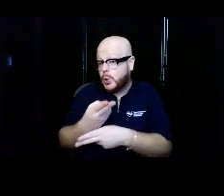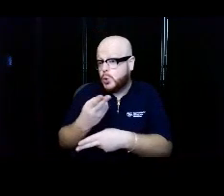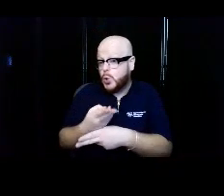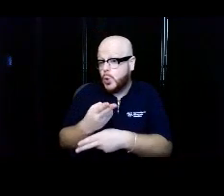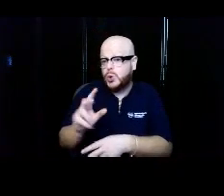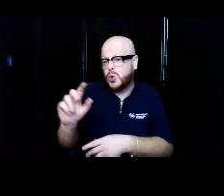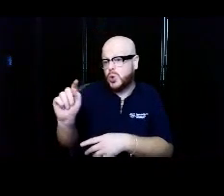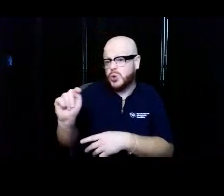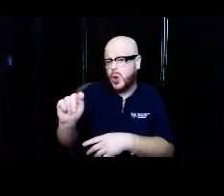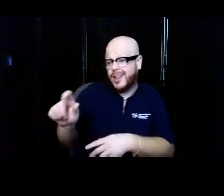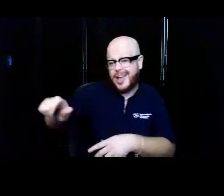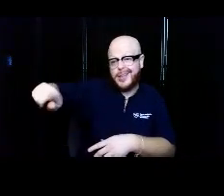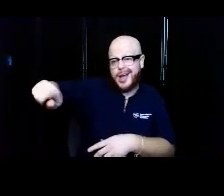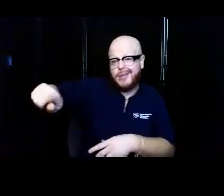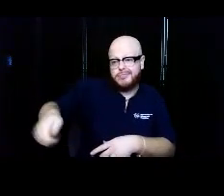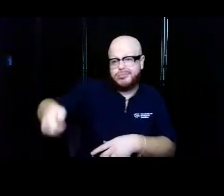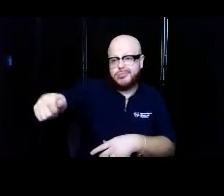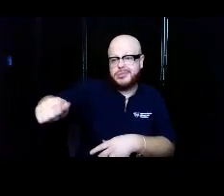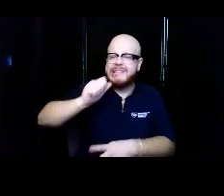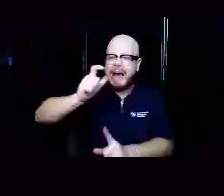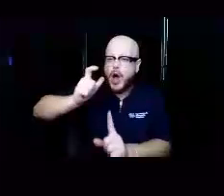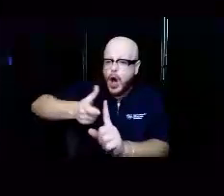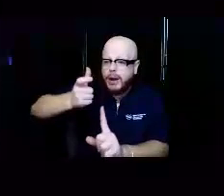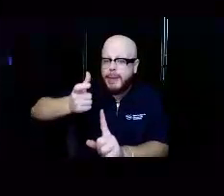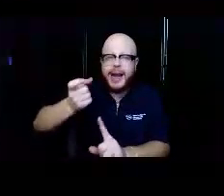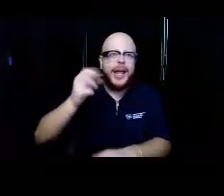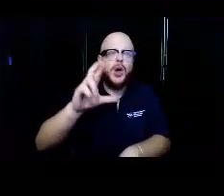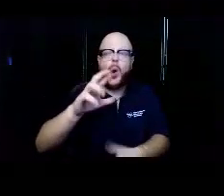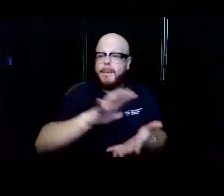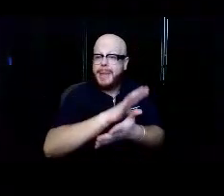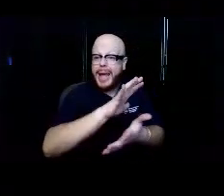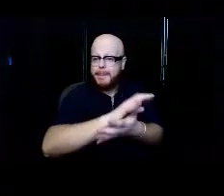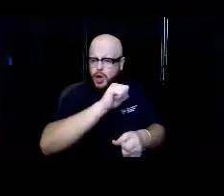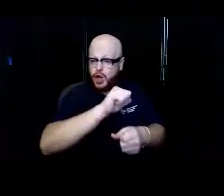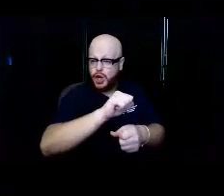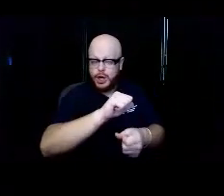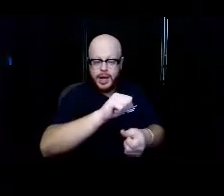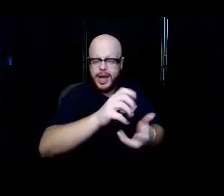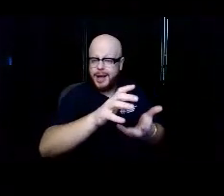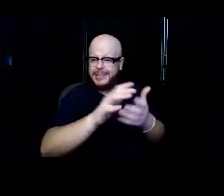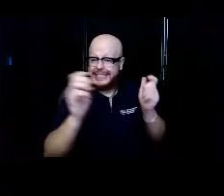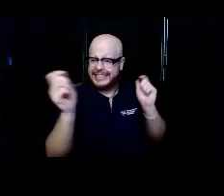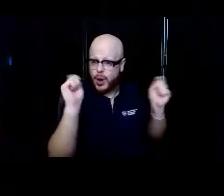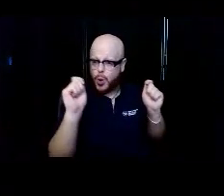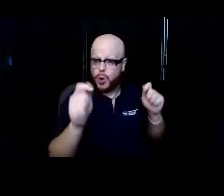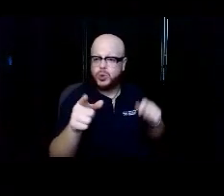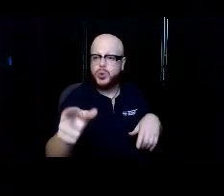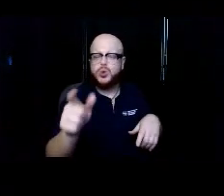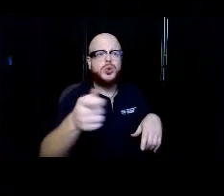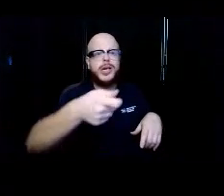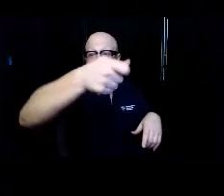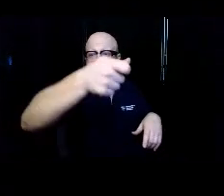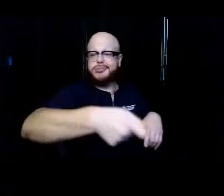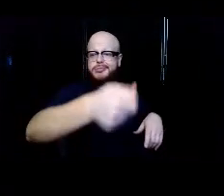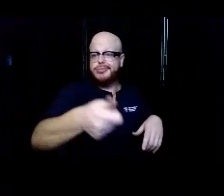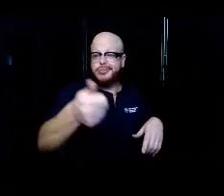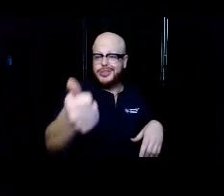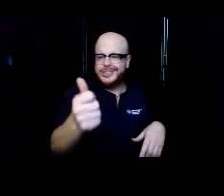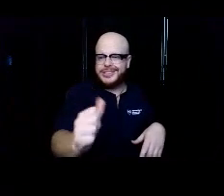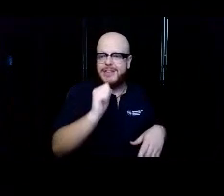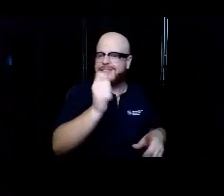minimize sounds, such as using paper towels and manual soap dispensers. Now, our final consideration to